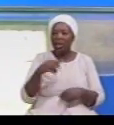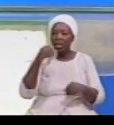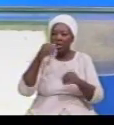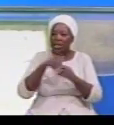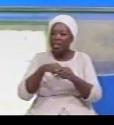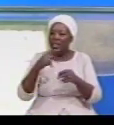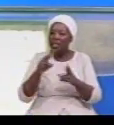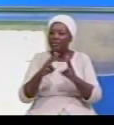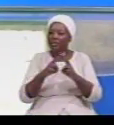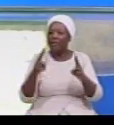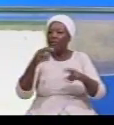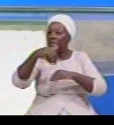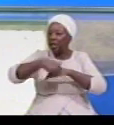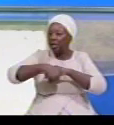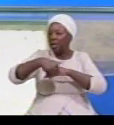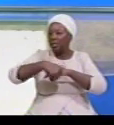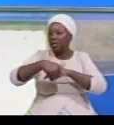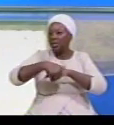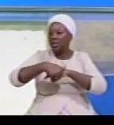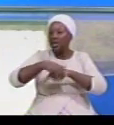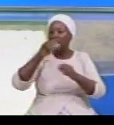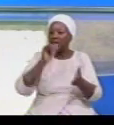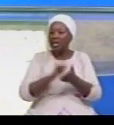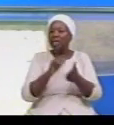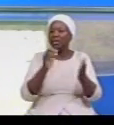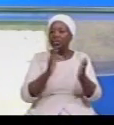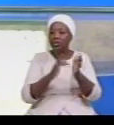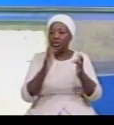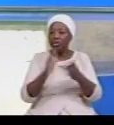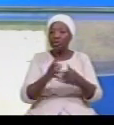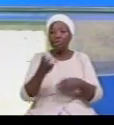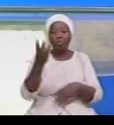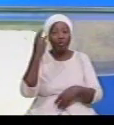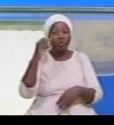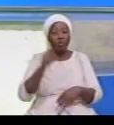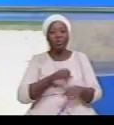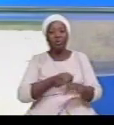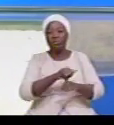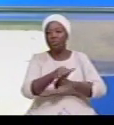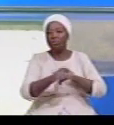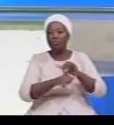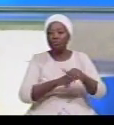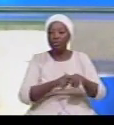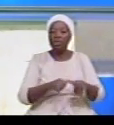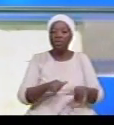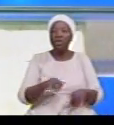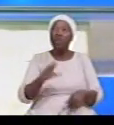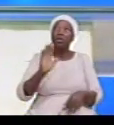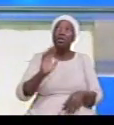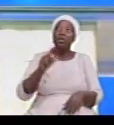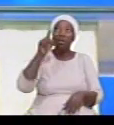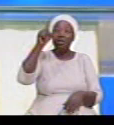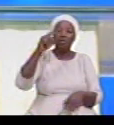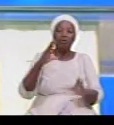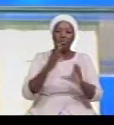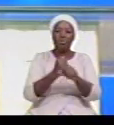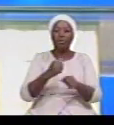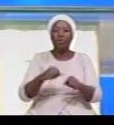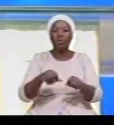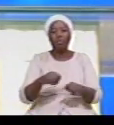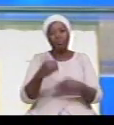very night that Jesus was betrayed, he took bread." That's